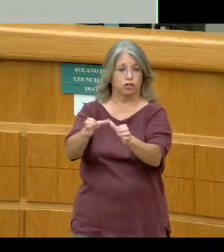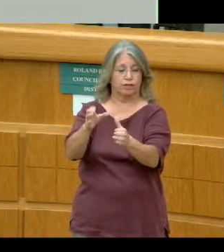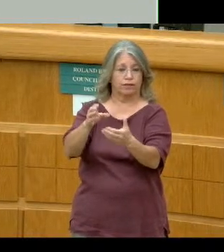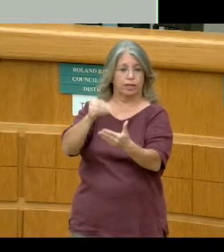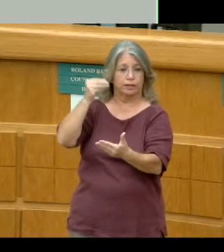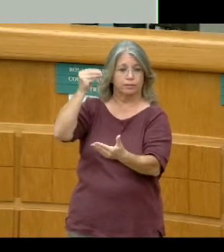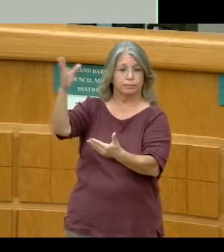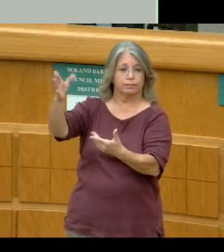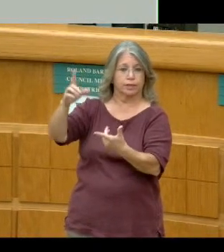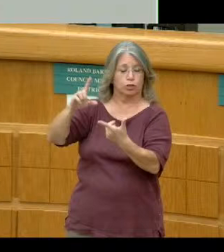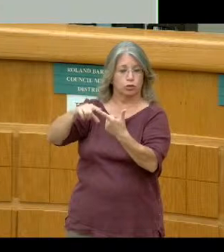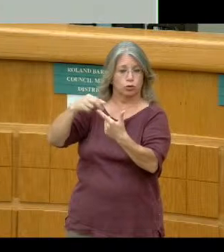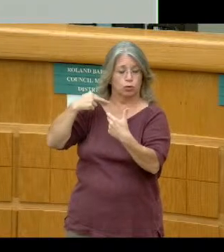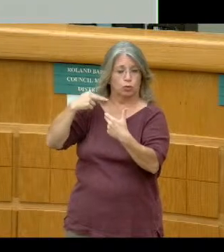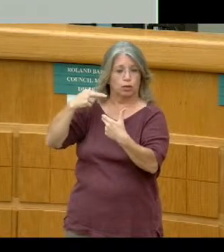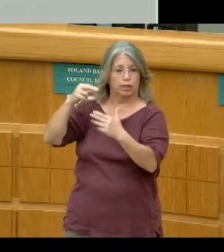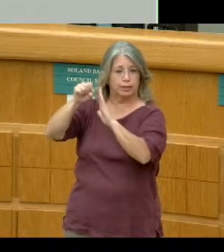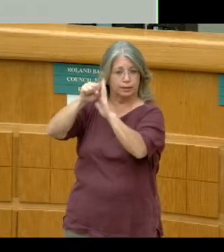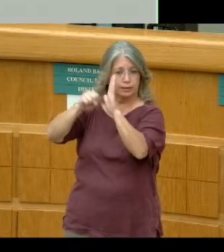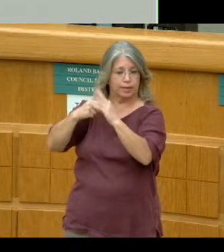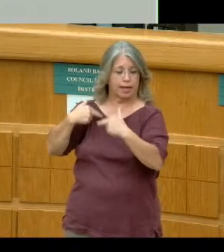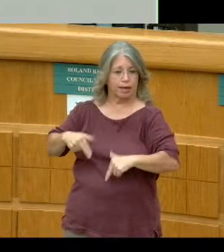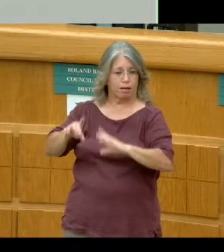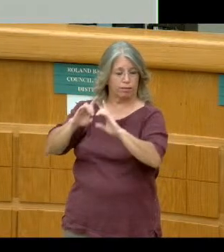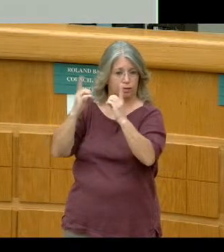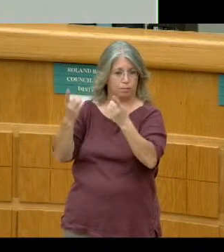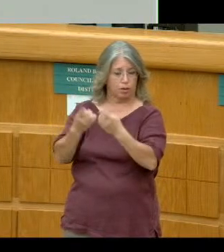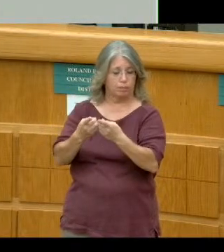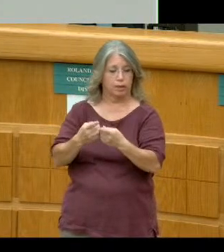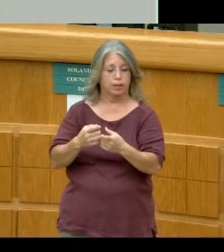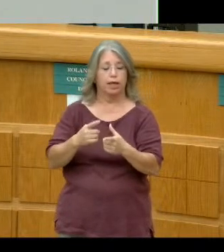it to their website. So there's not just delays due to